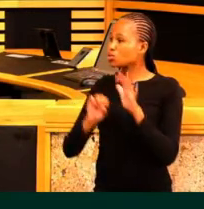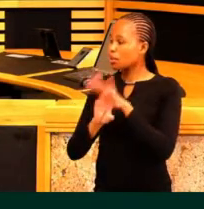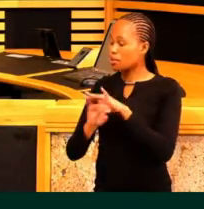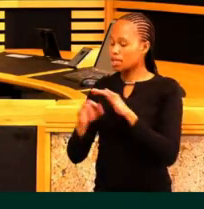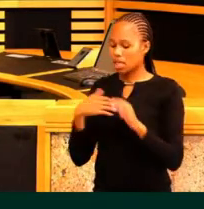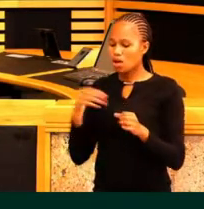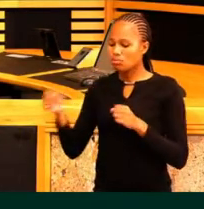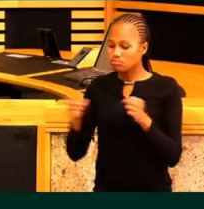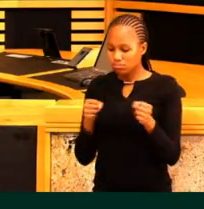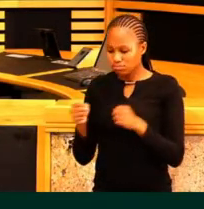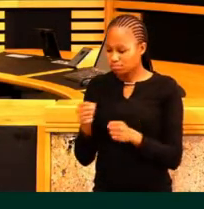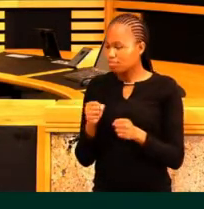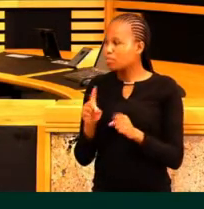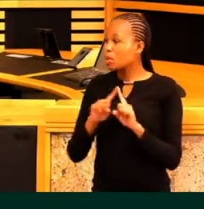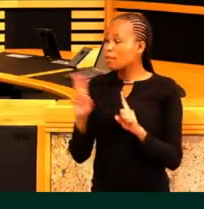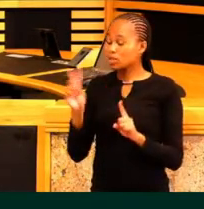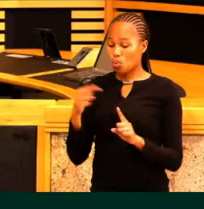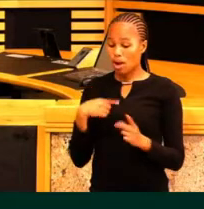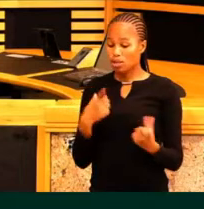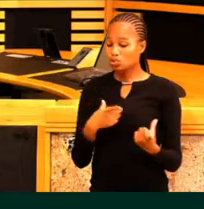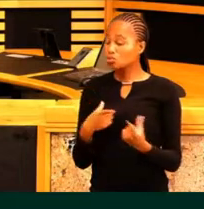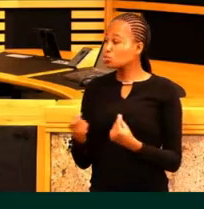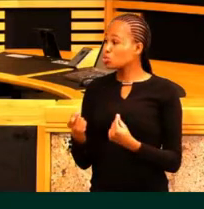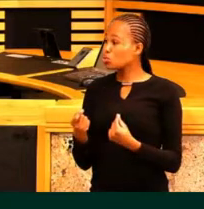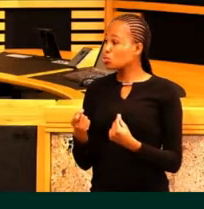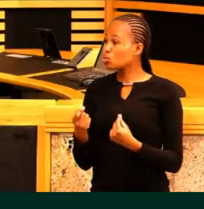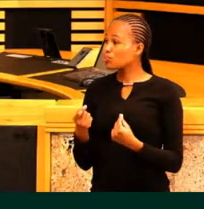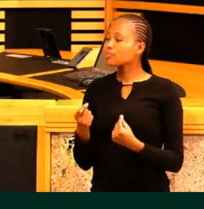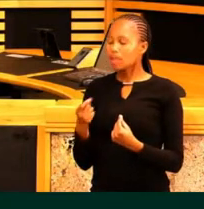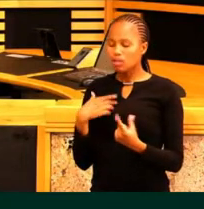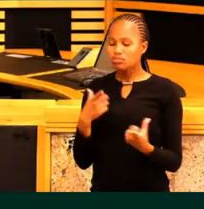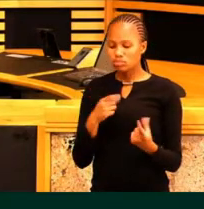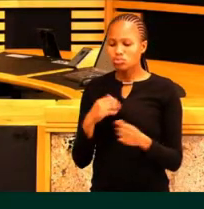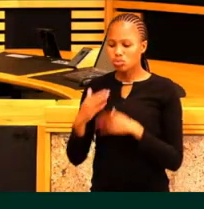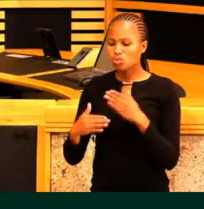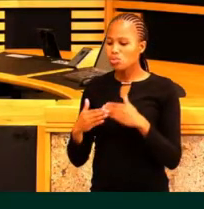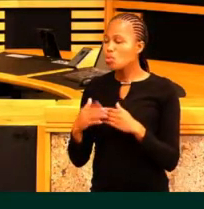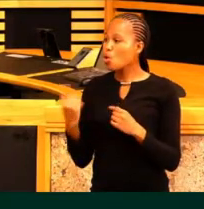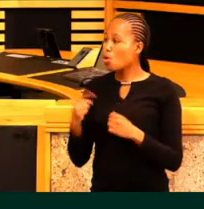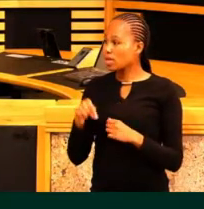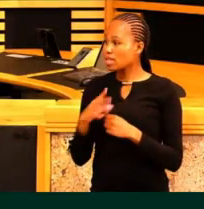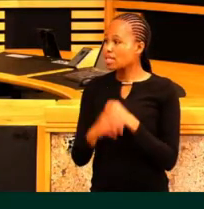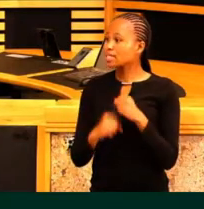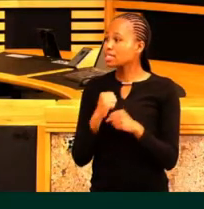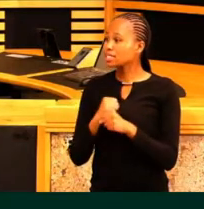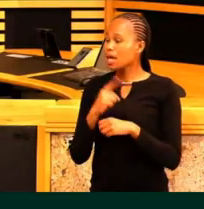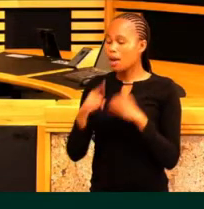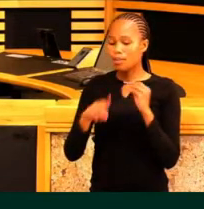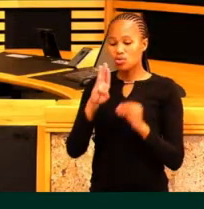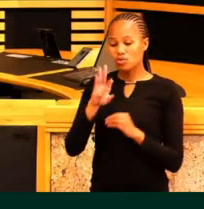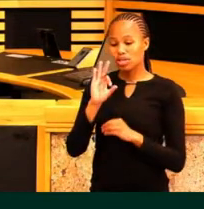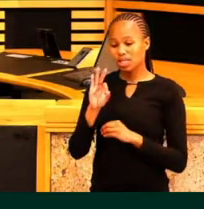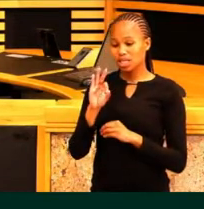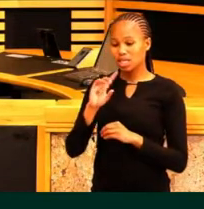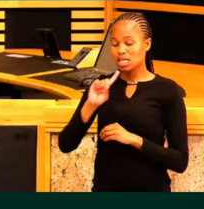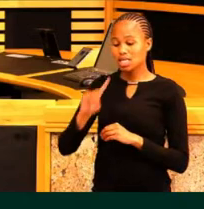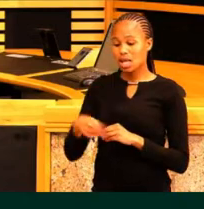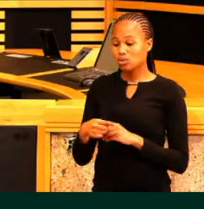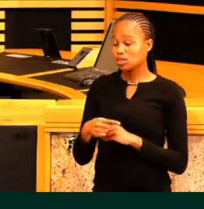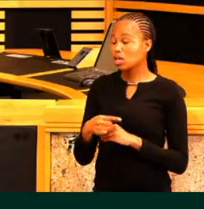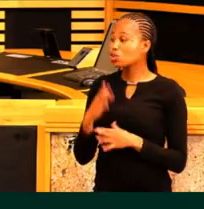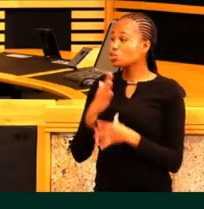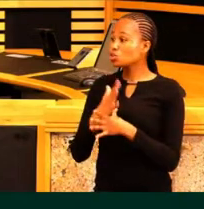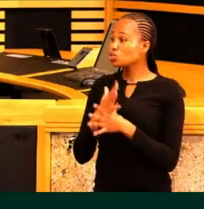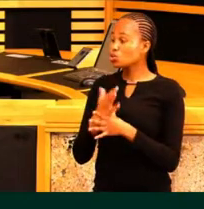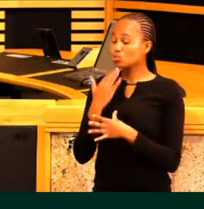but this is what we've done and we've been doing it only in this year about 43 000 jobs have been created for young people